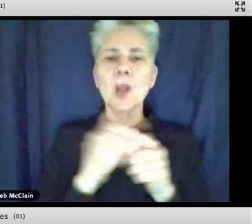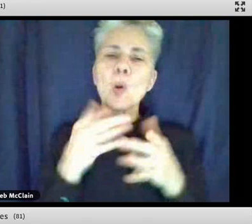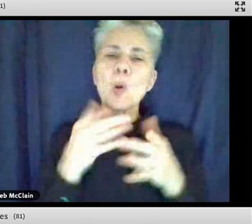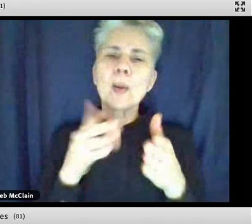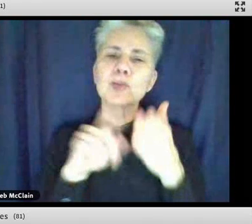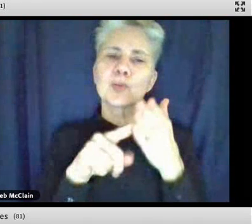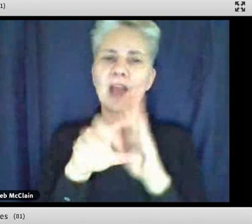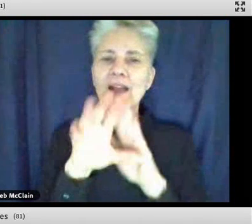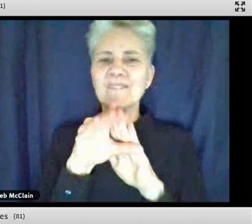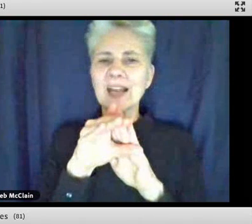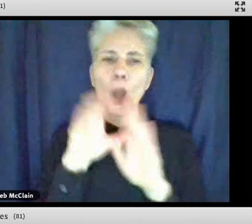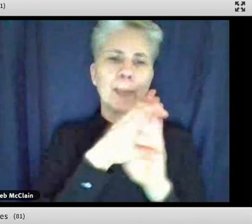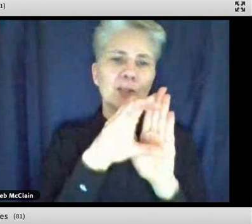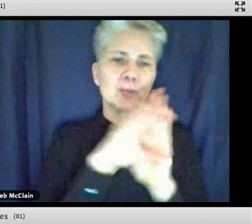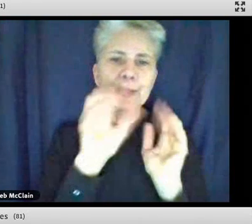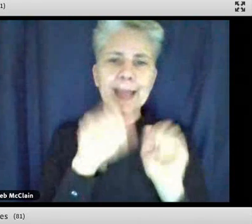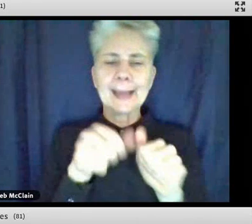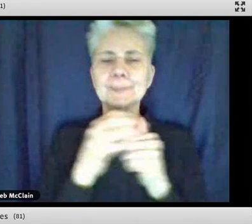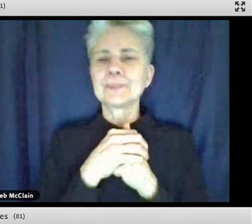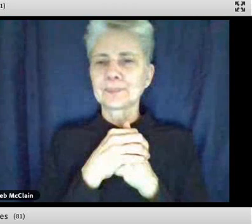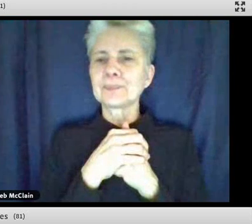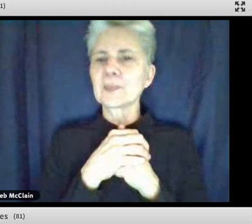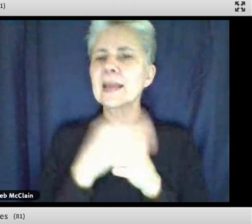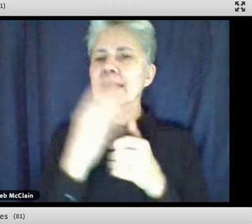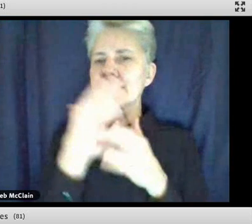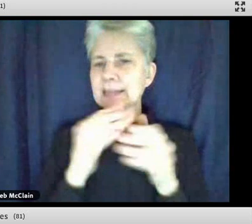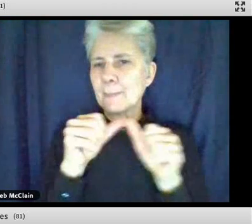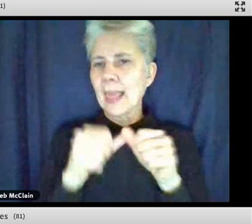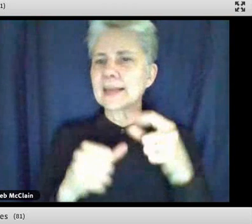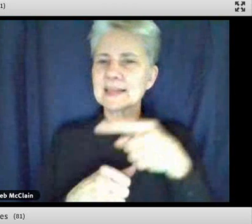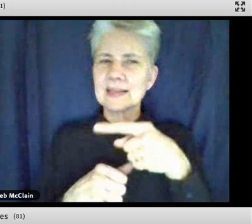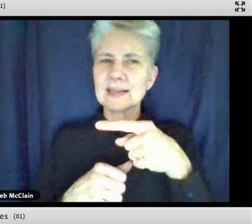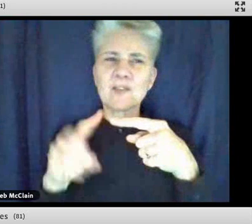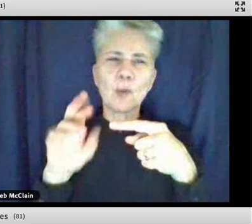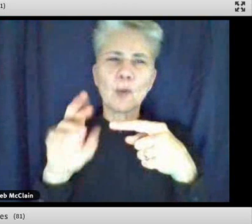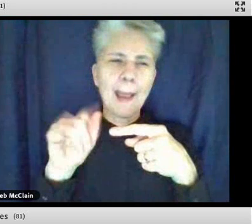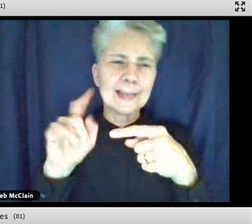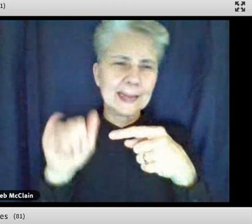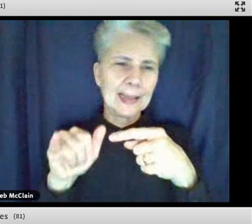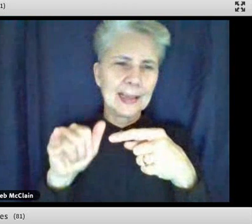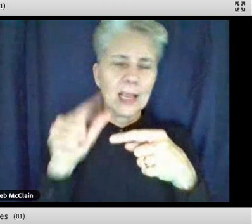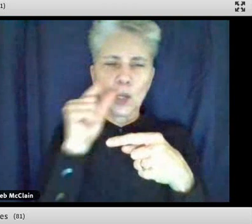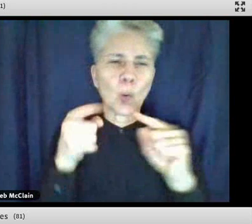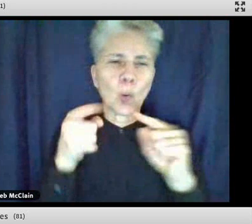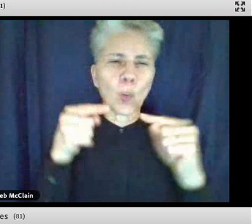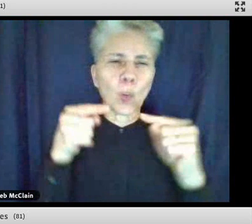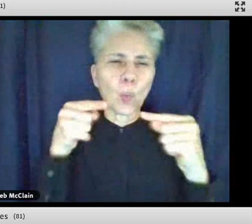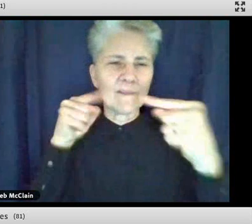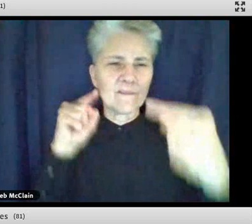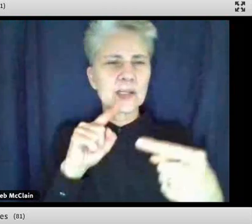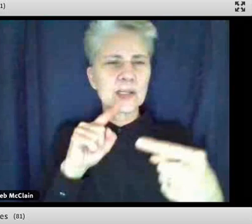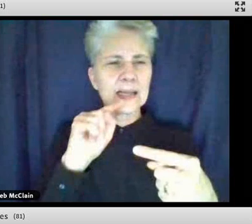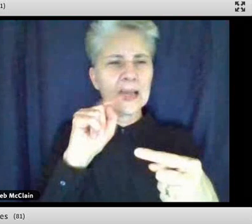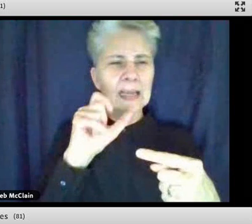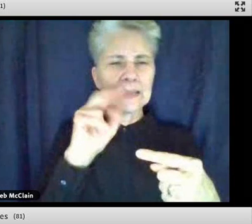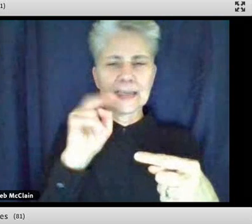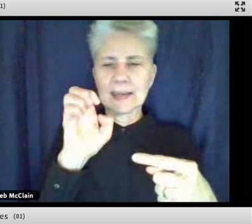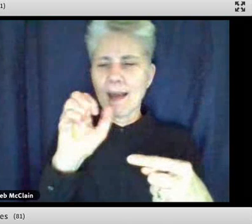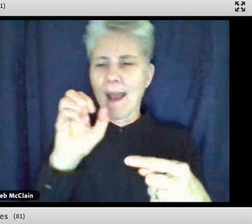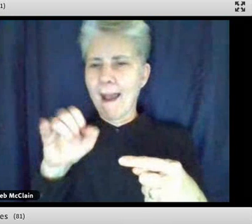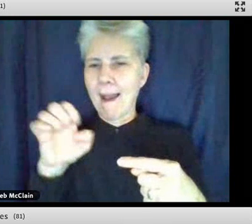images. These are some here: Veracity, Google Reverse Image, and TinEye. And then